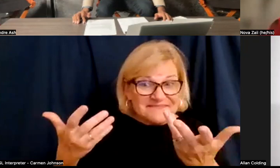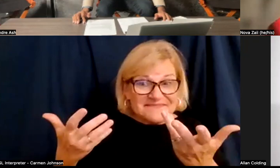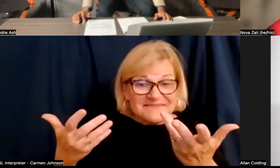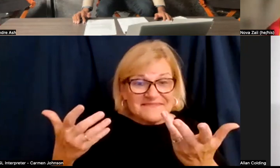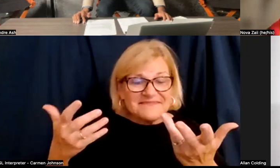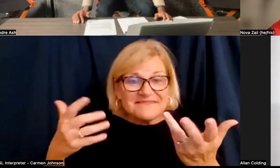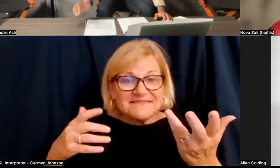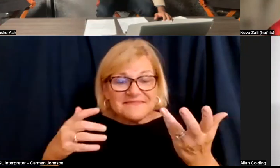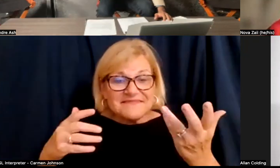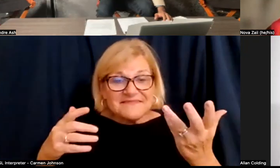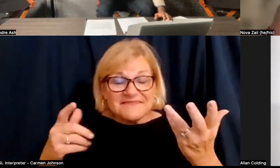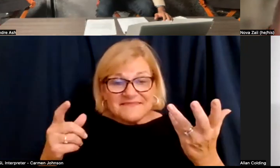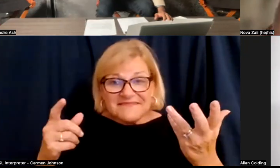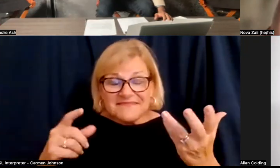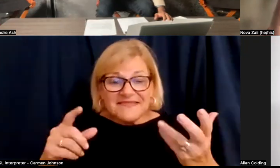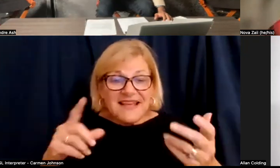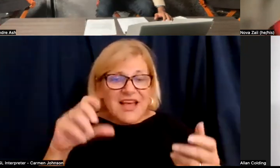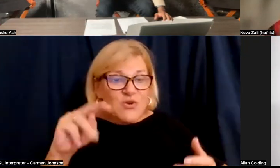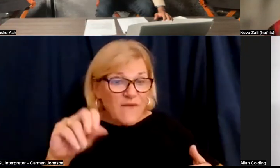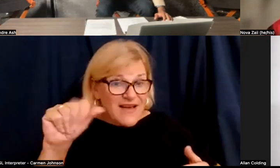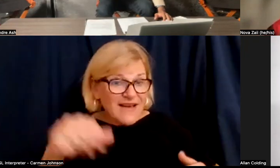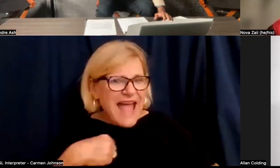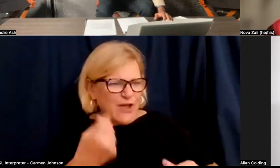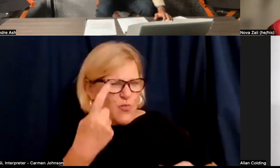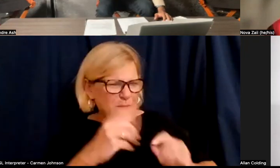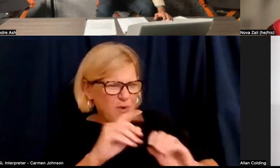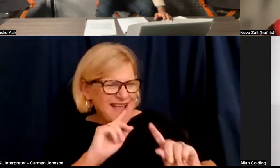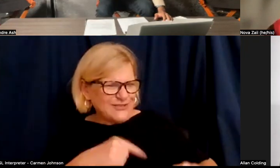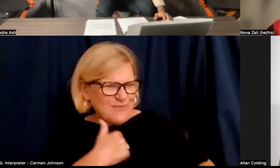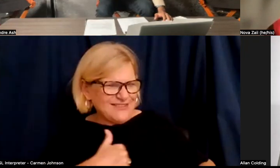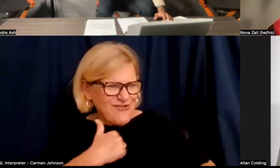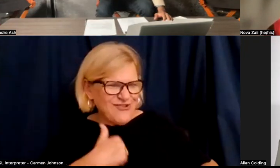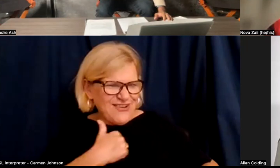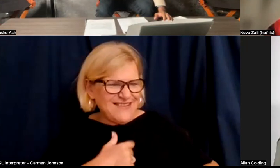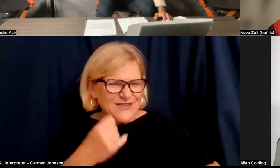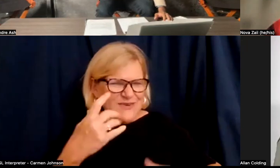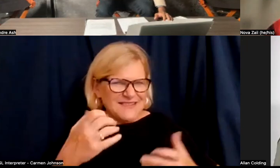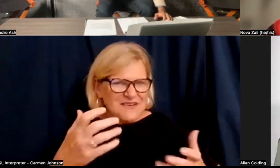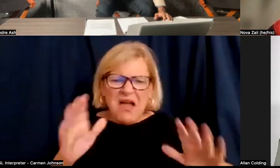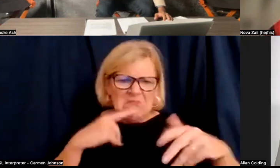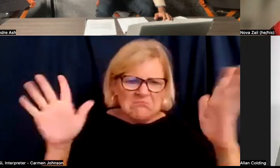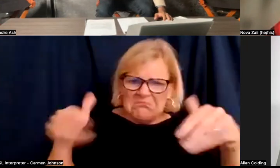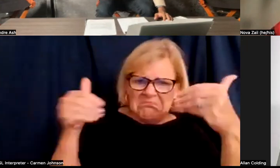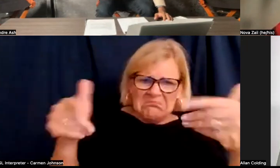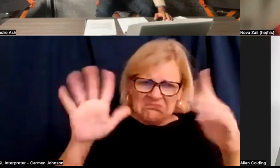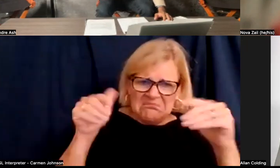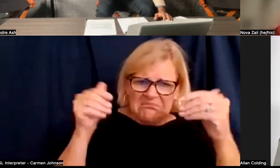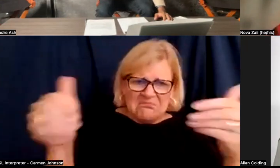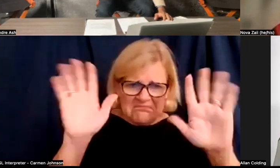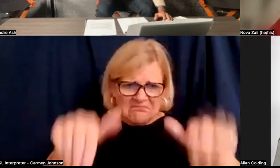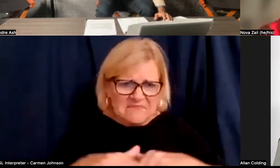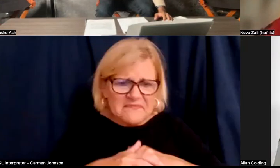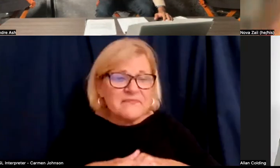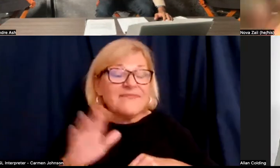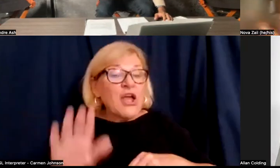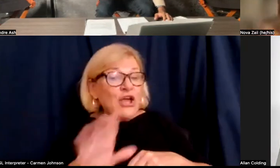let's I had one more answer. I'm sorry, if you wanted oh, to. absolutely. Go ahead. Go ahead. Yeah. From